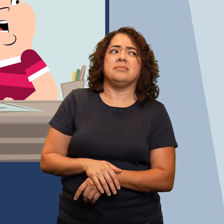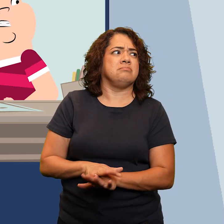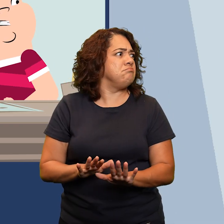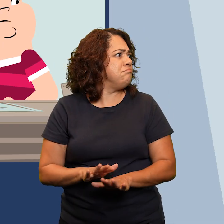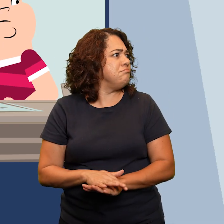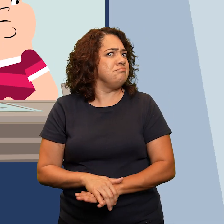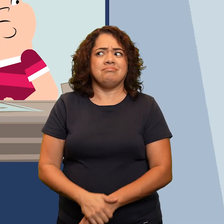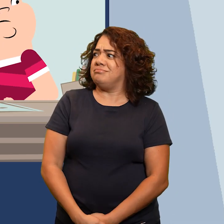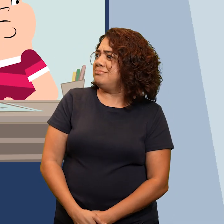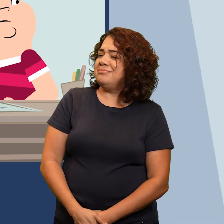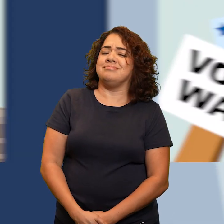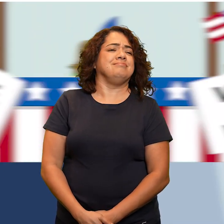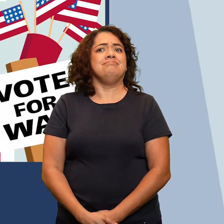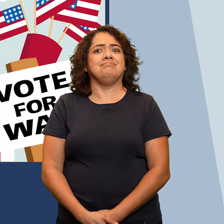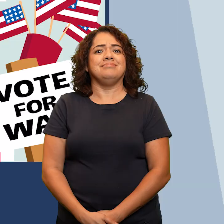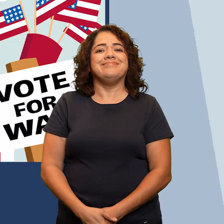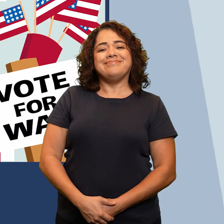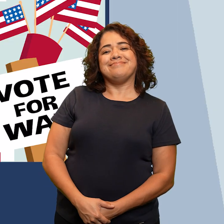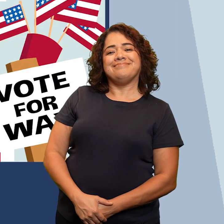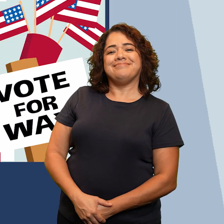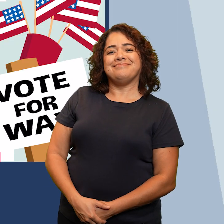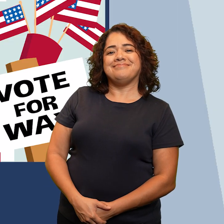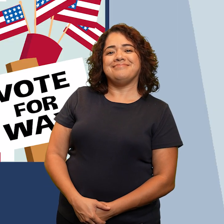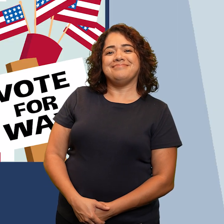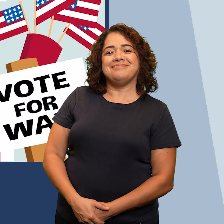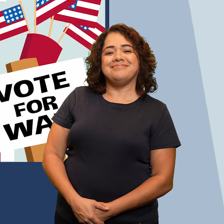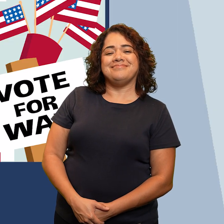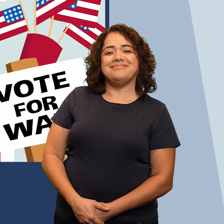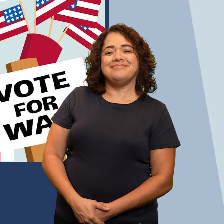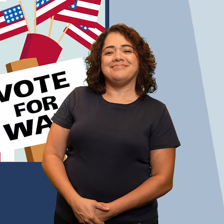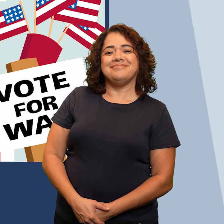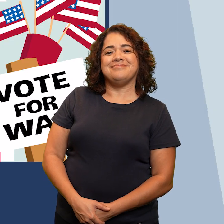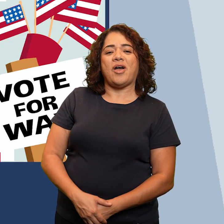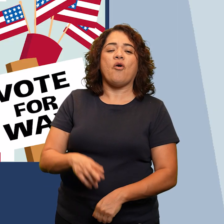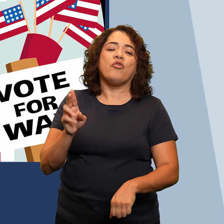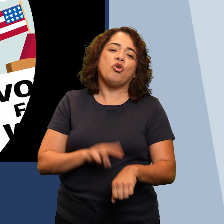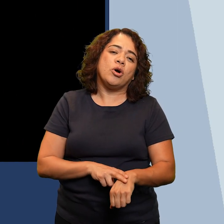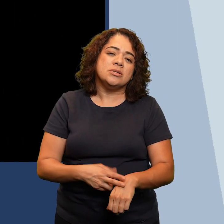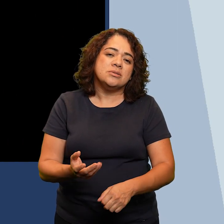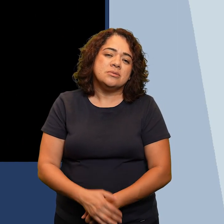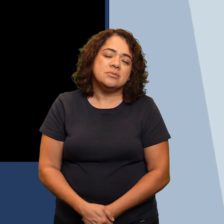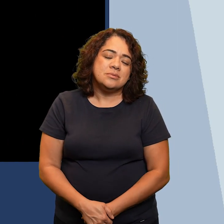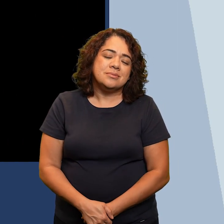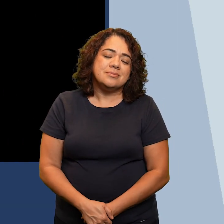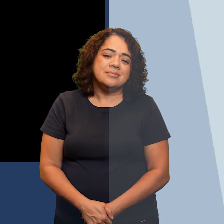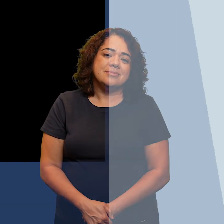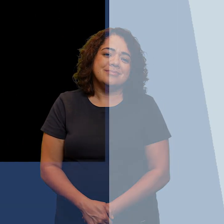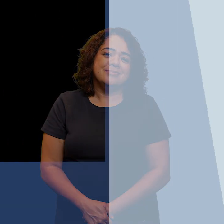Wax? Oh, Wax.